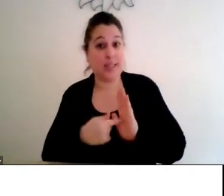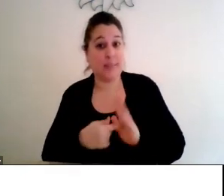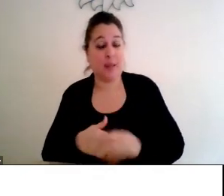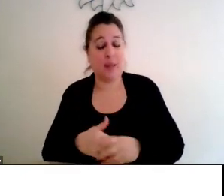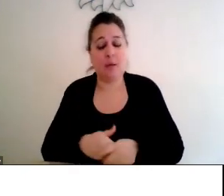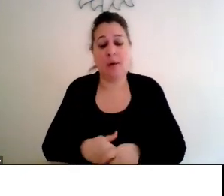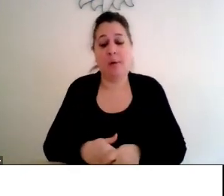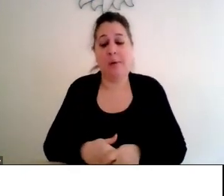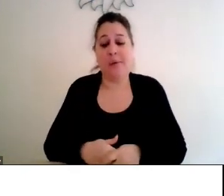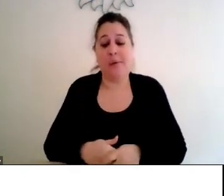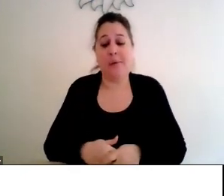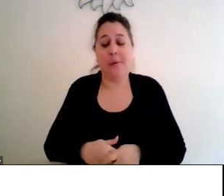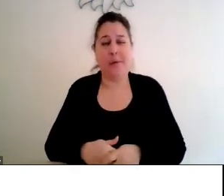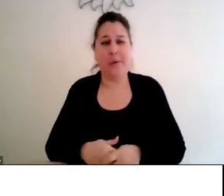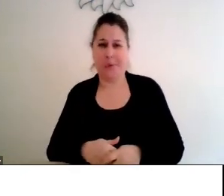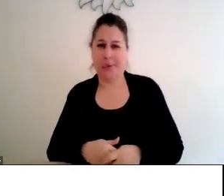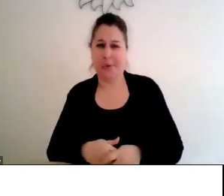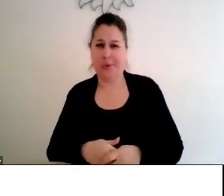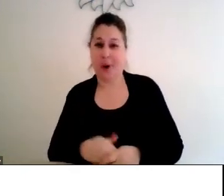thing that I do?